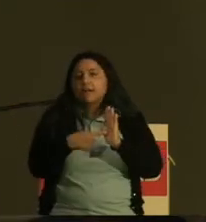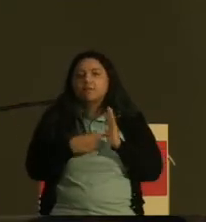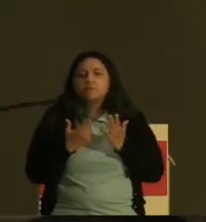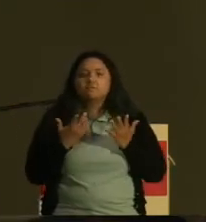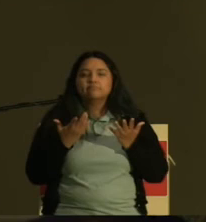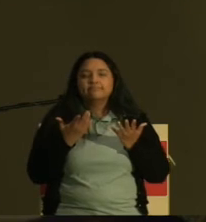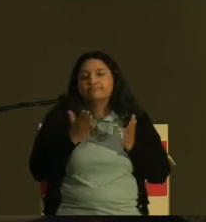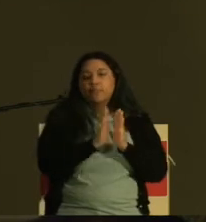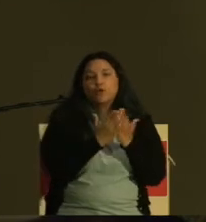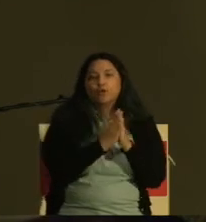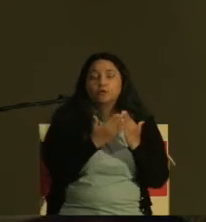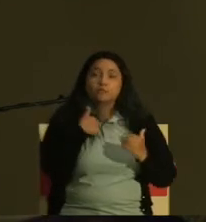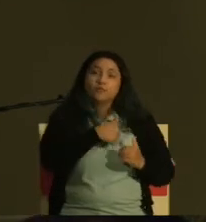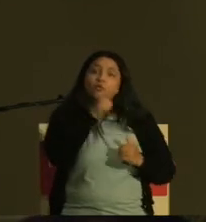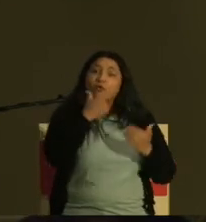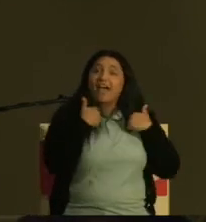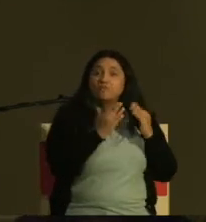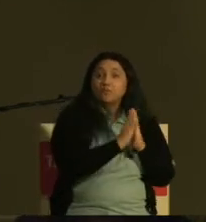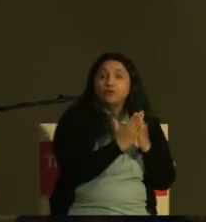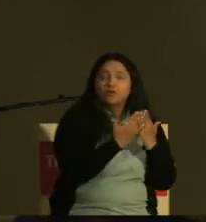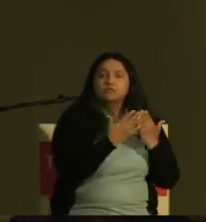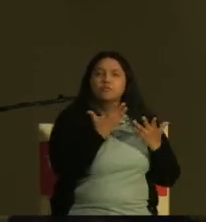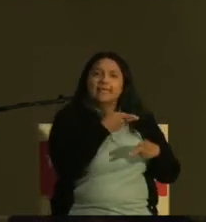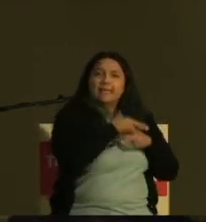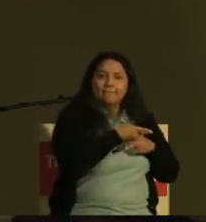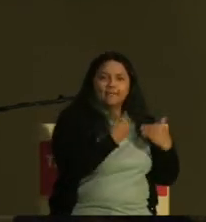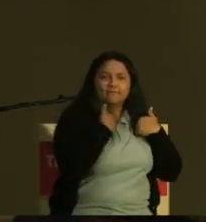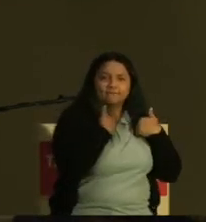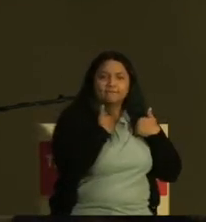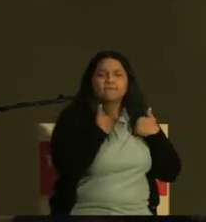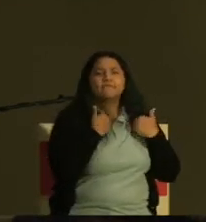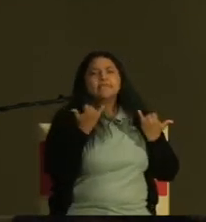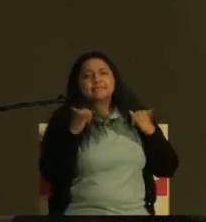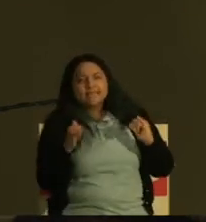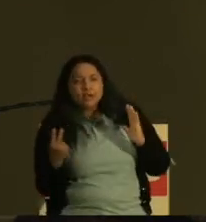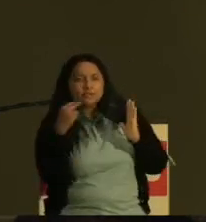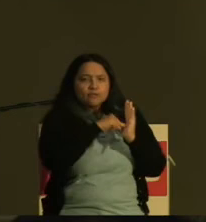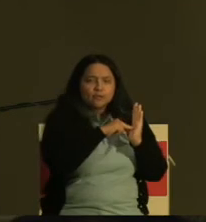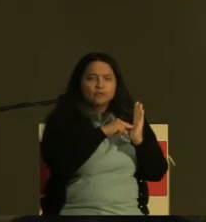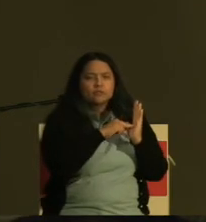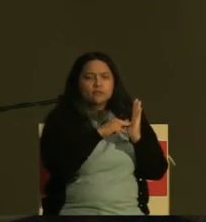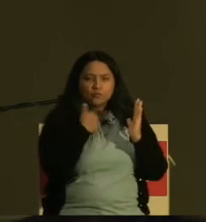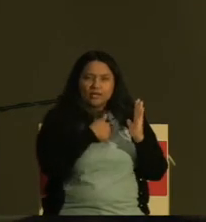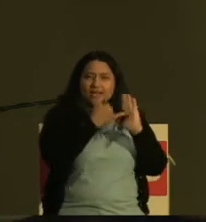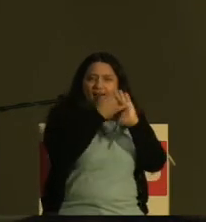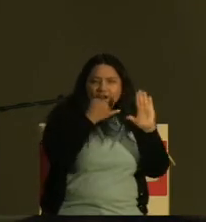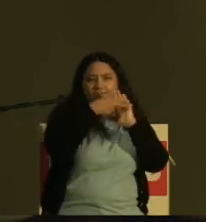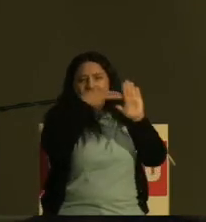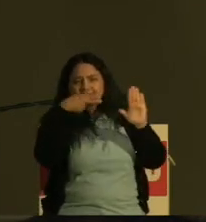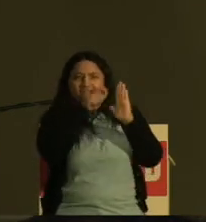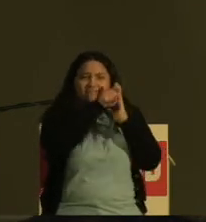who keep books, what books we have, and we look at them and we see what we underlined and we go back and read